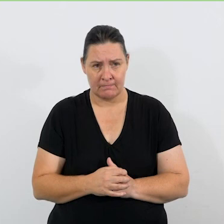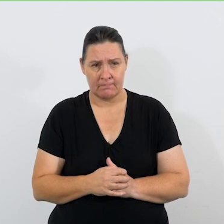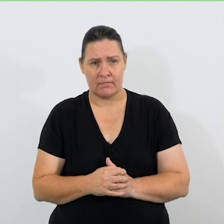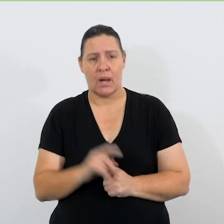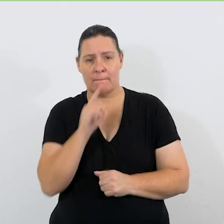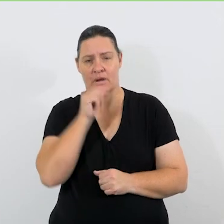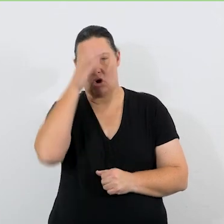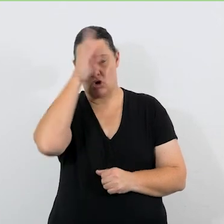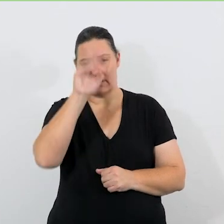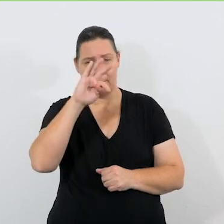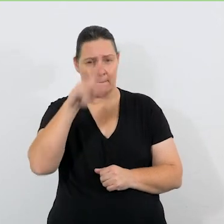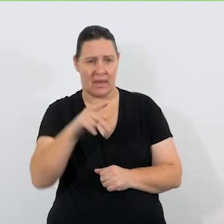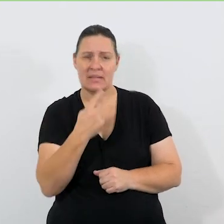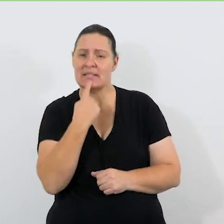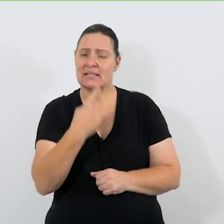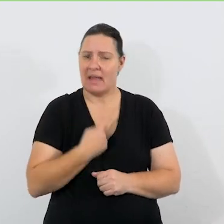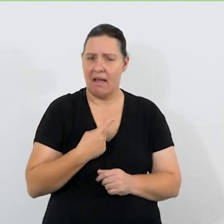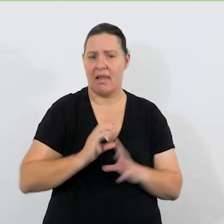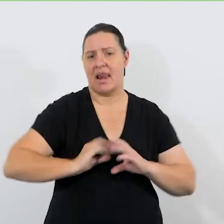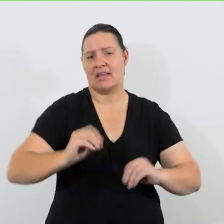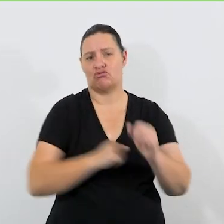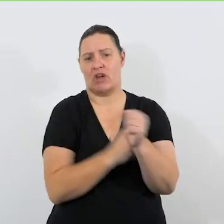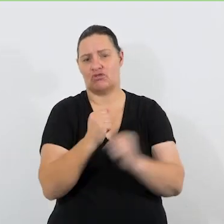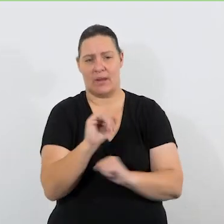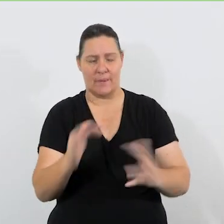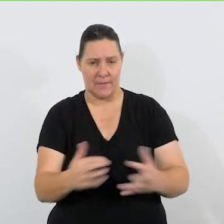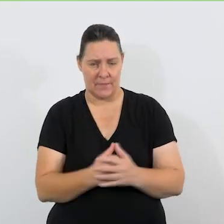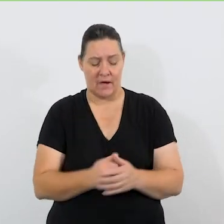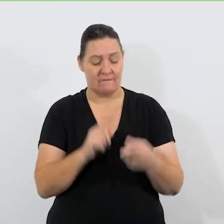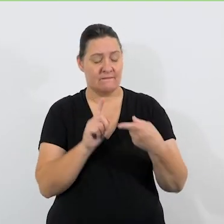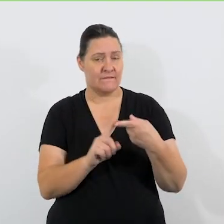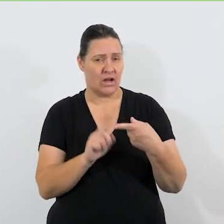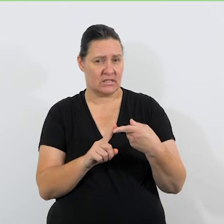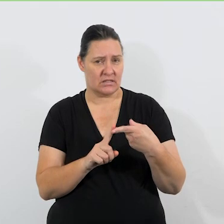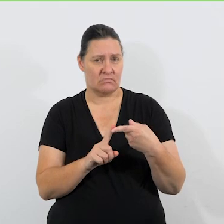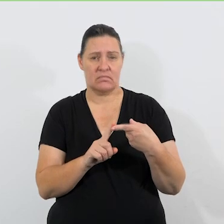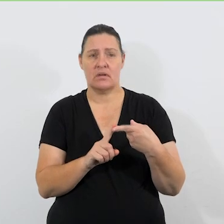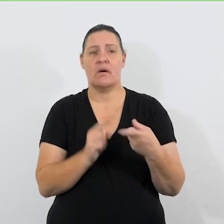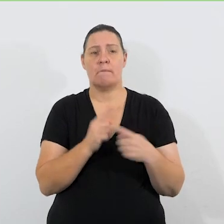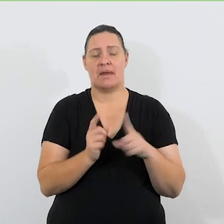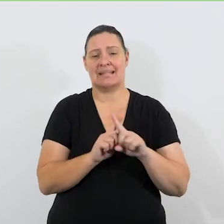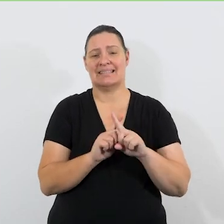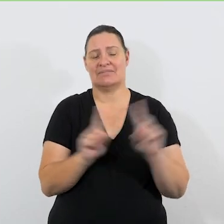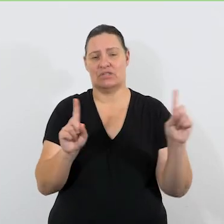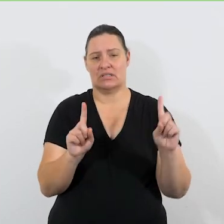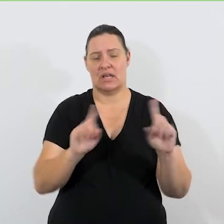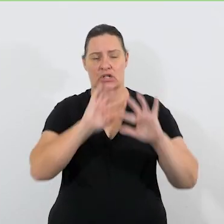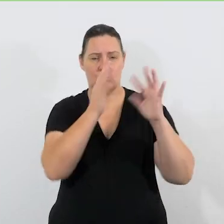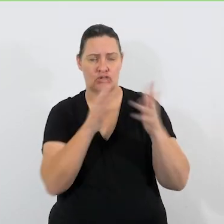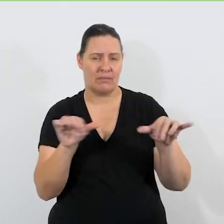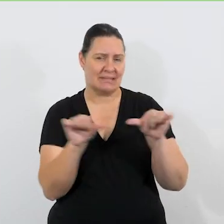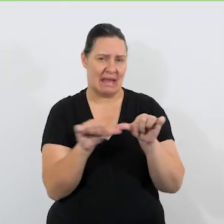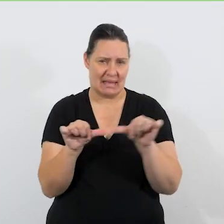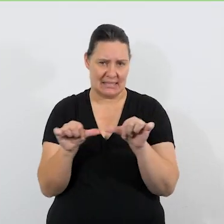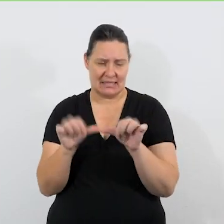So this is our concept map and it tells us how our lesson is structured. So the first thing we are going to tackle today is the different